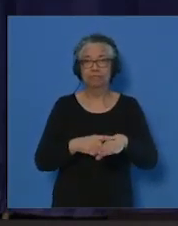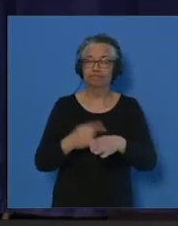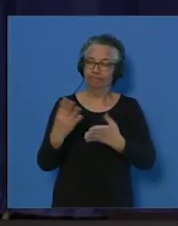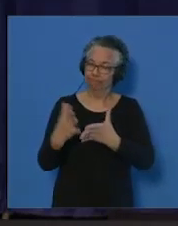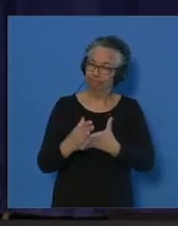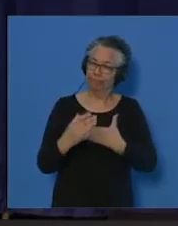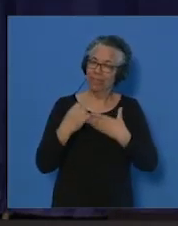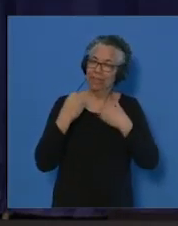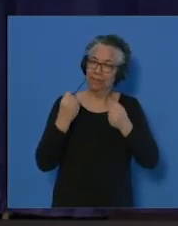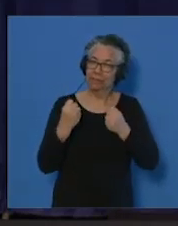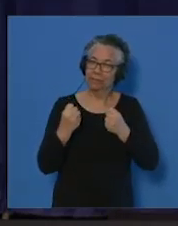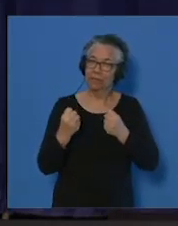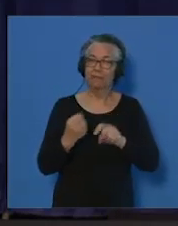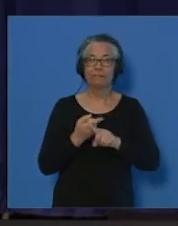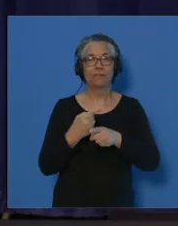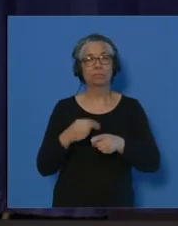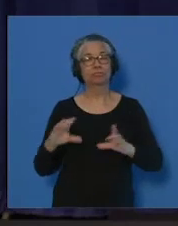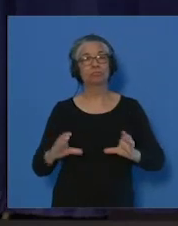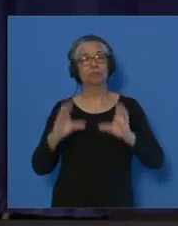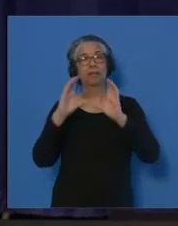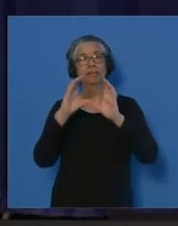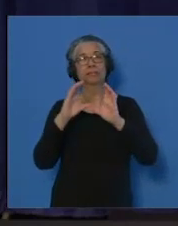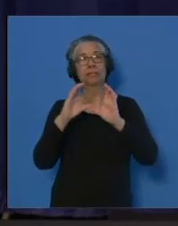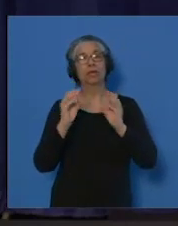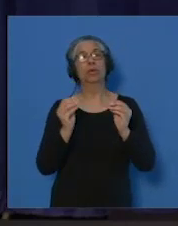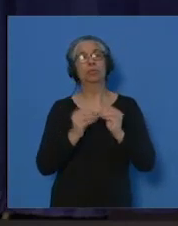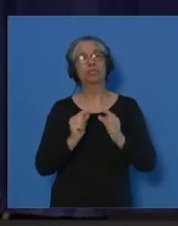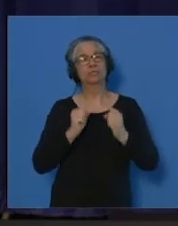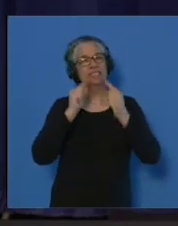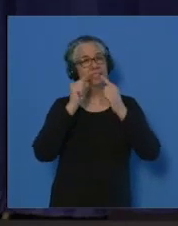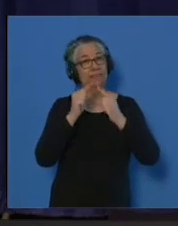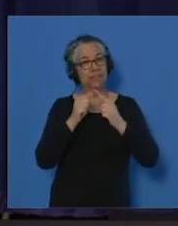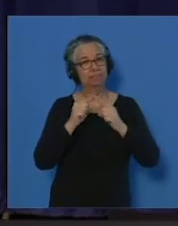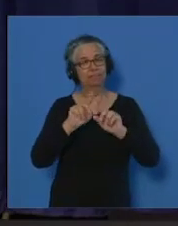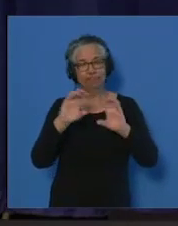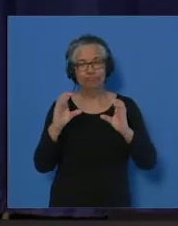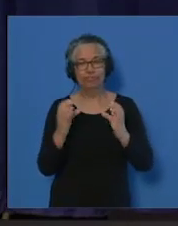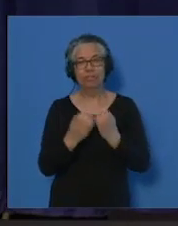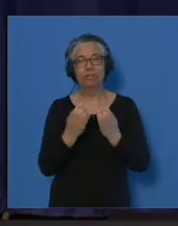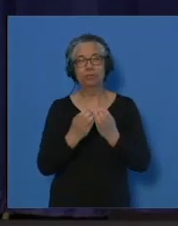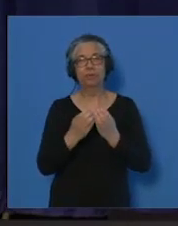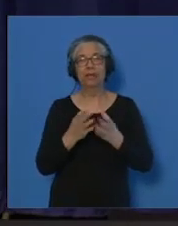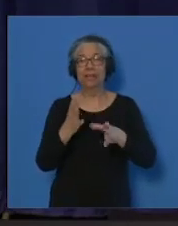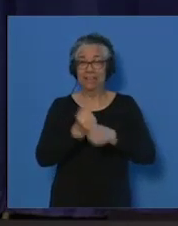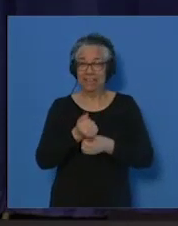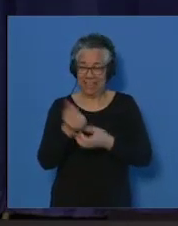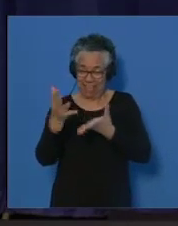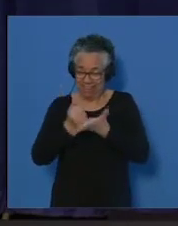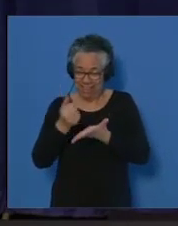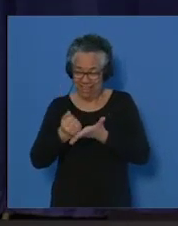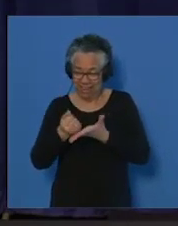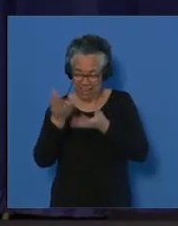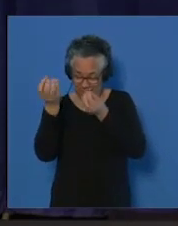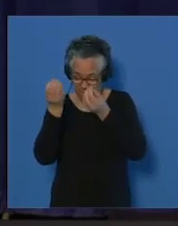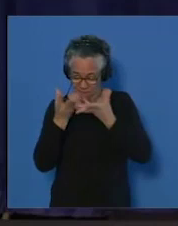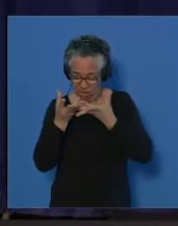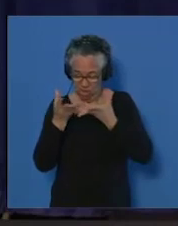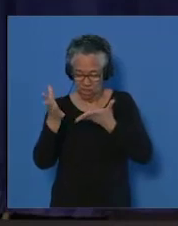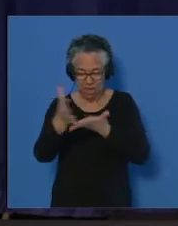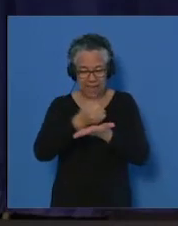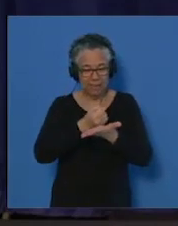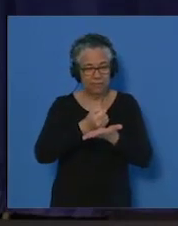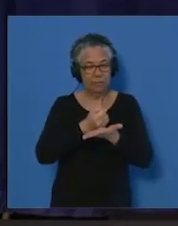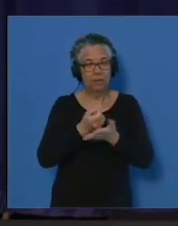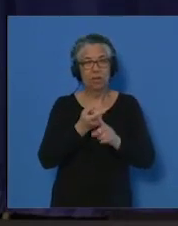from this crisis. More specifically, the committee shall solicit and obtain information and ideas from a broad cross-section